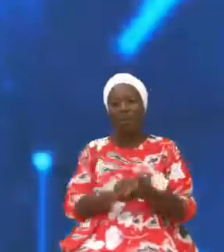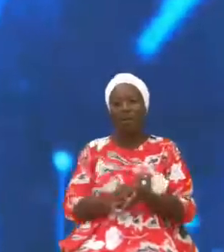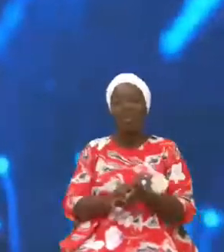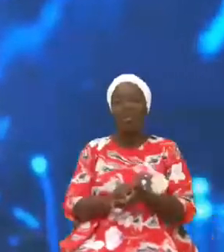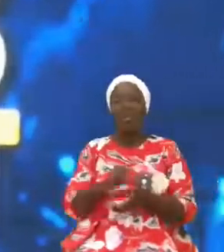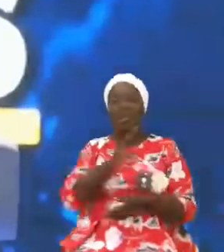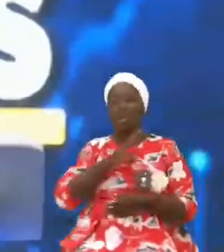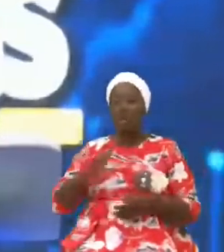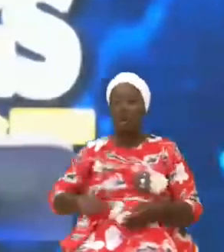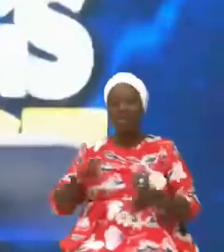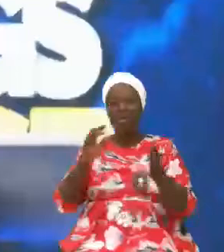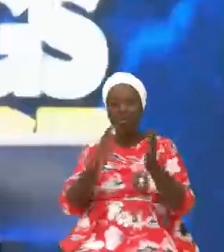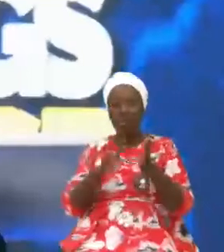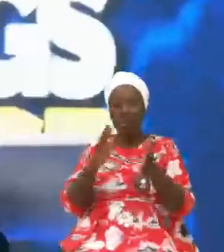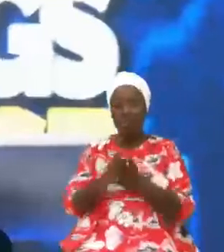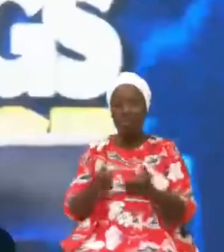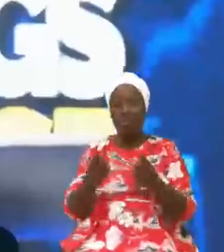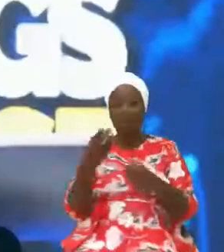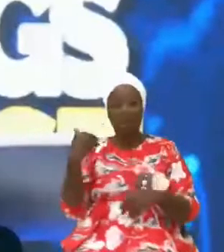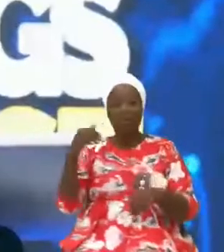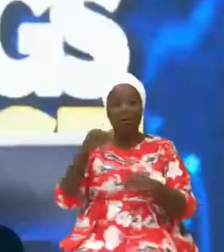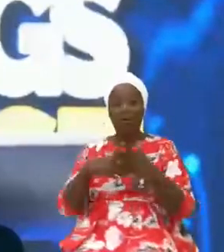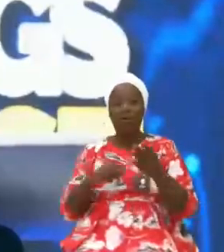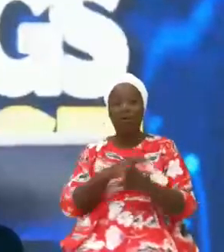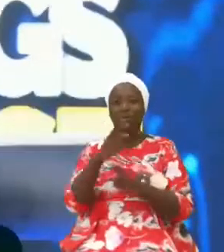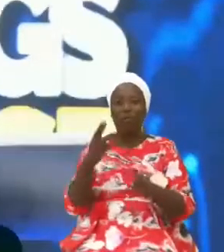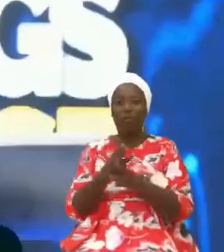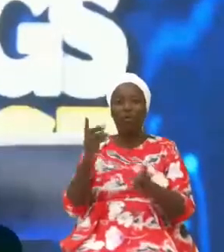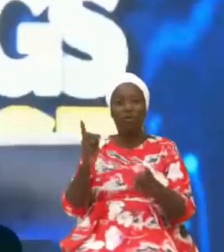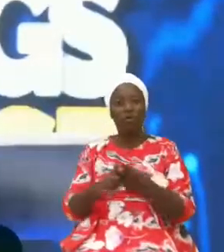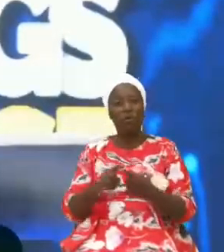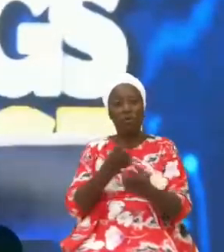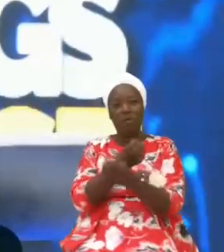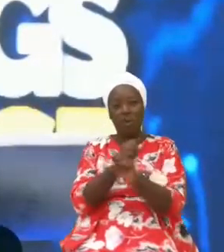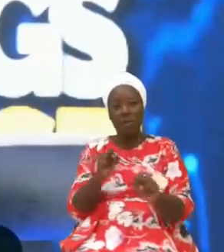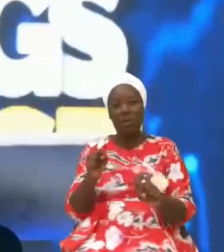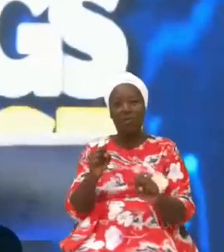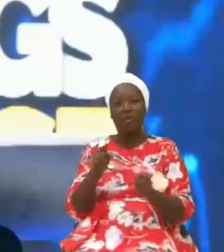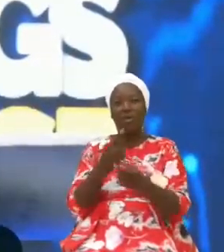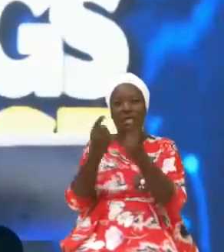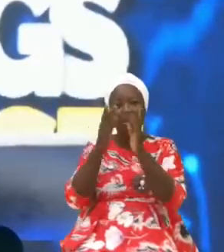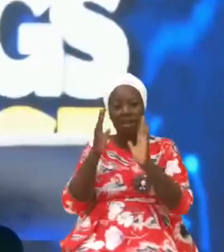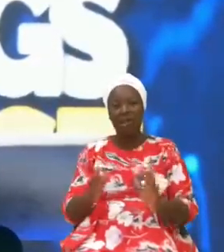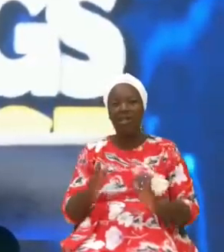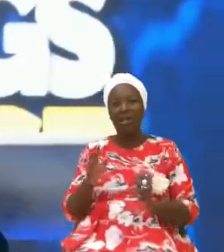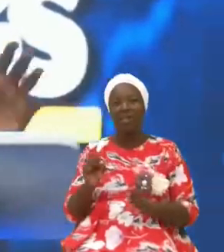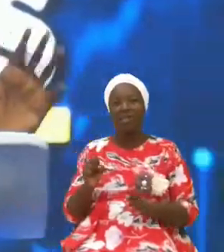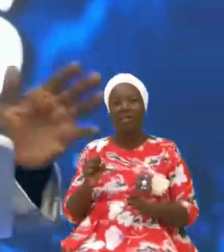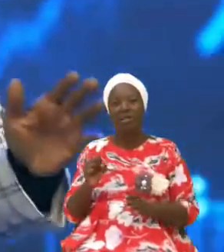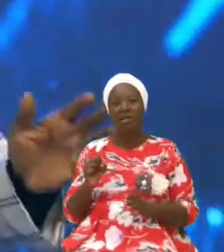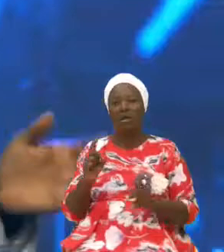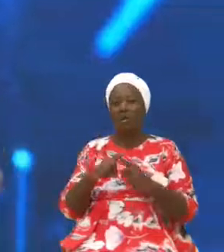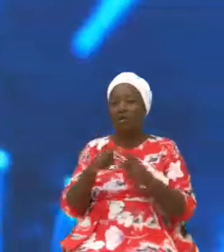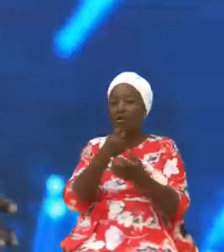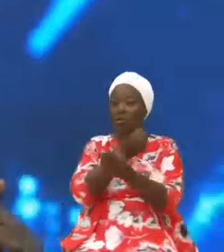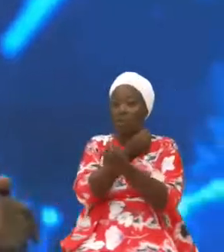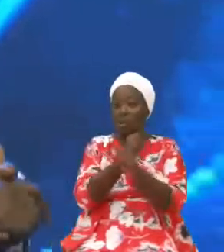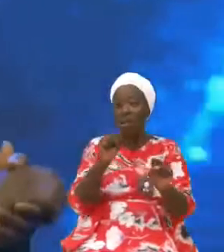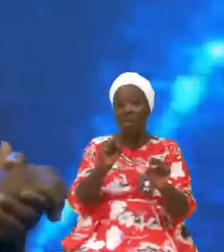of all acceptation, that Christ Jesus came into the world to